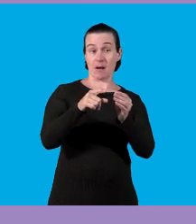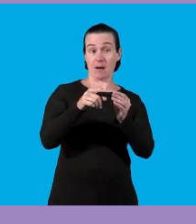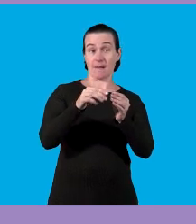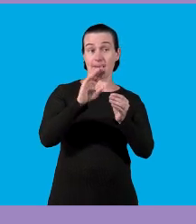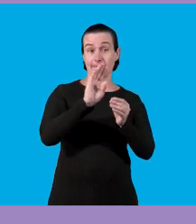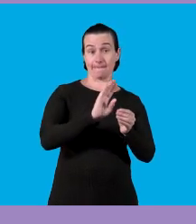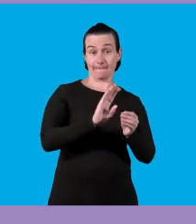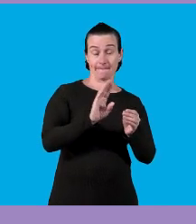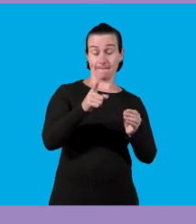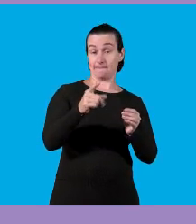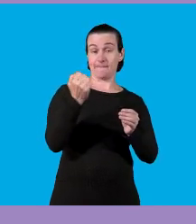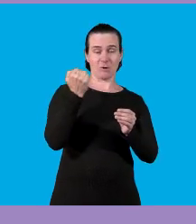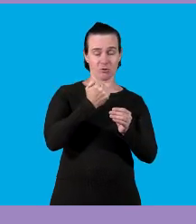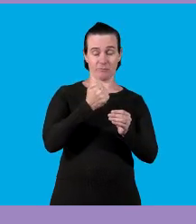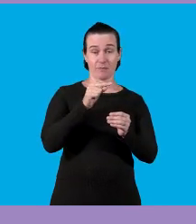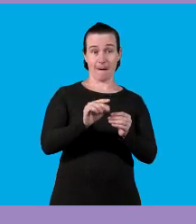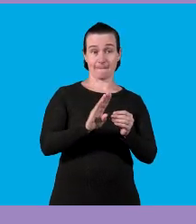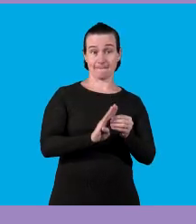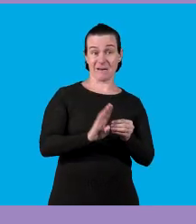BD is common